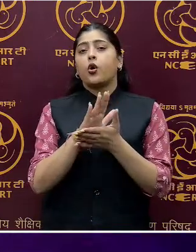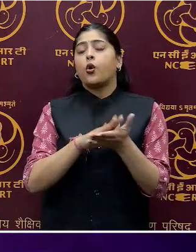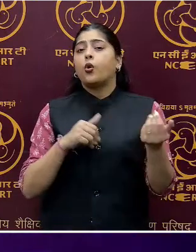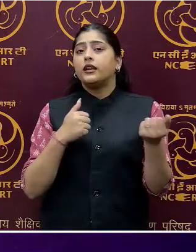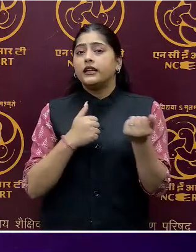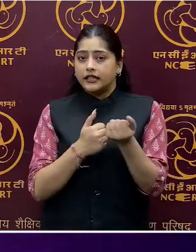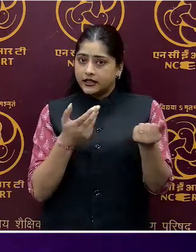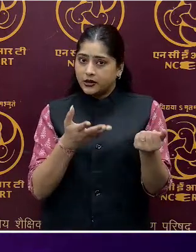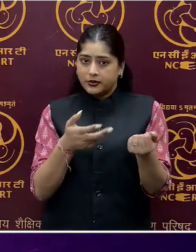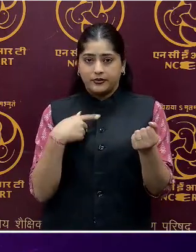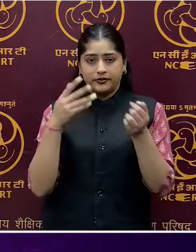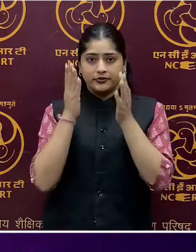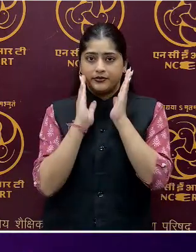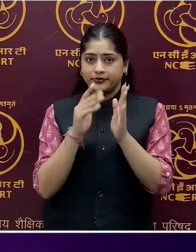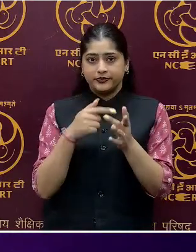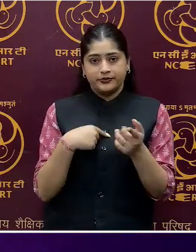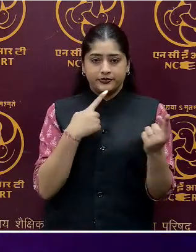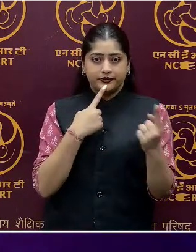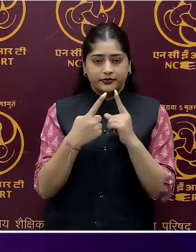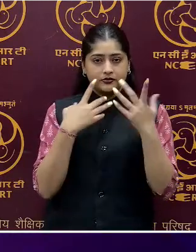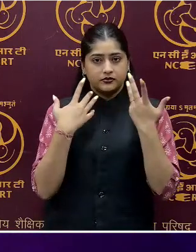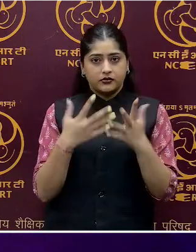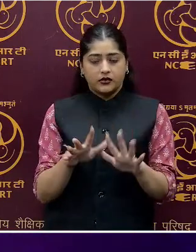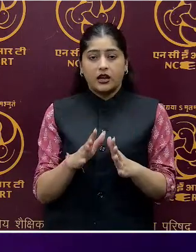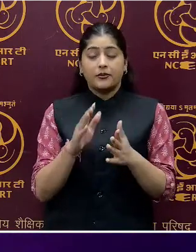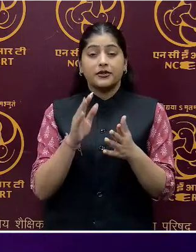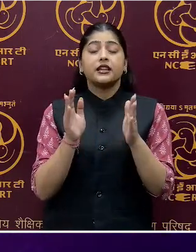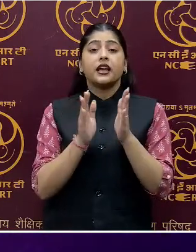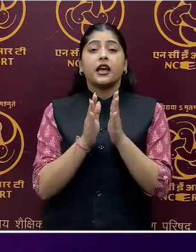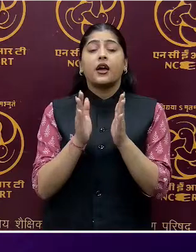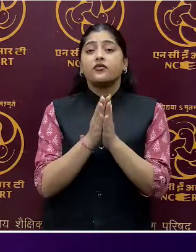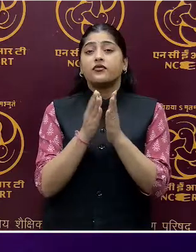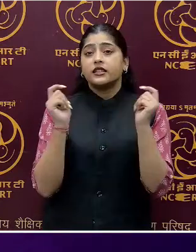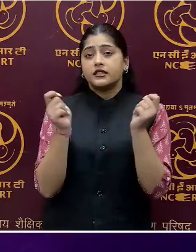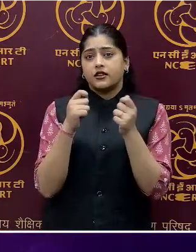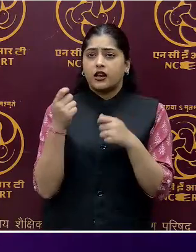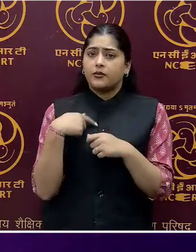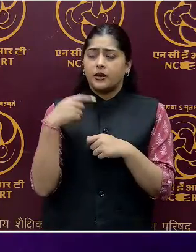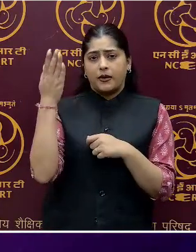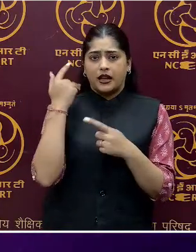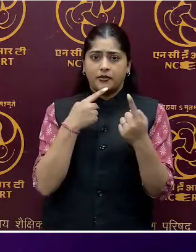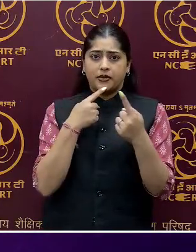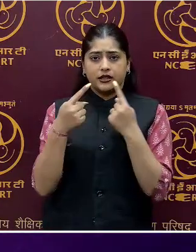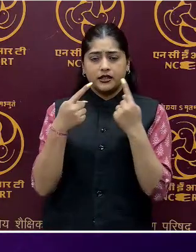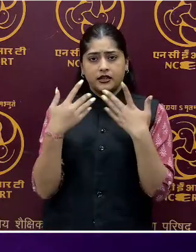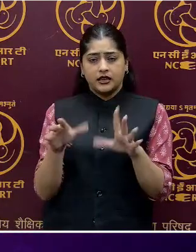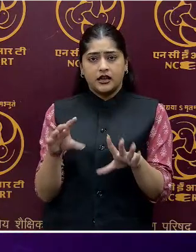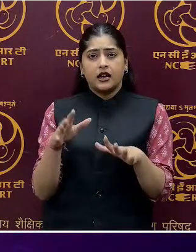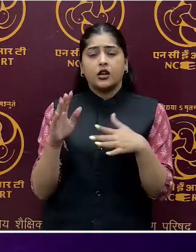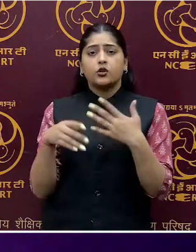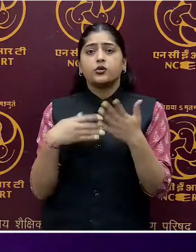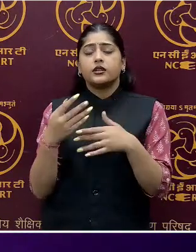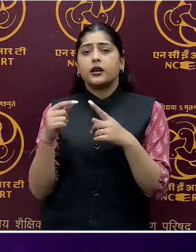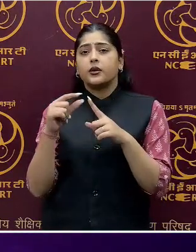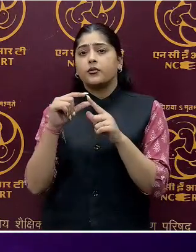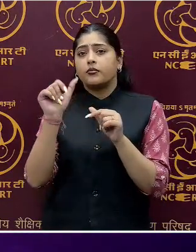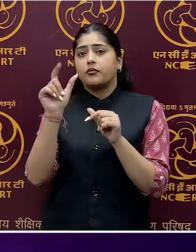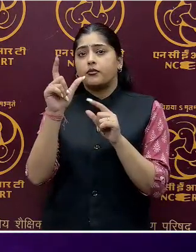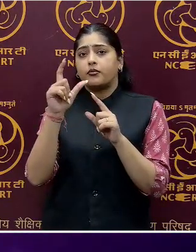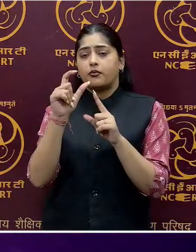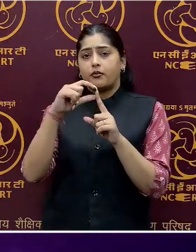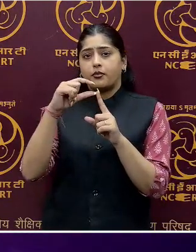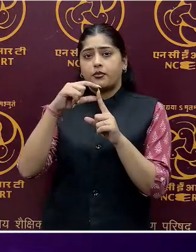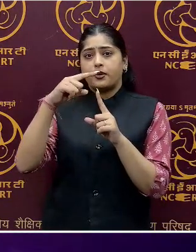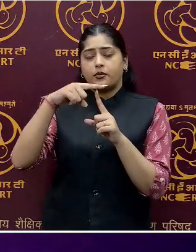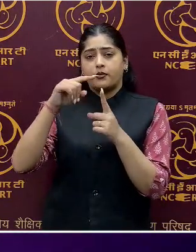and it's a festival. So we have talked about the festivals in the last session. Puppets, and as I said, this kota doria belongs to